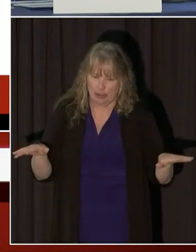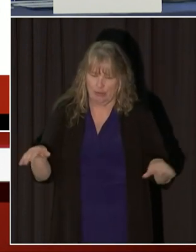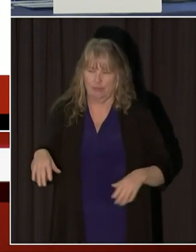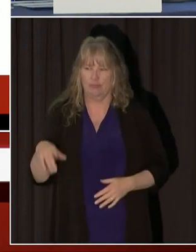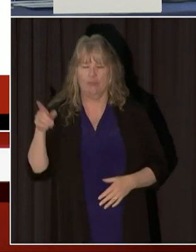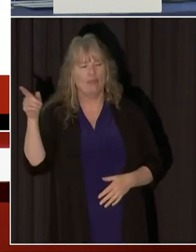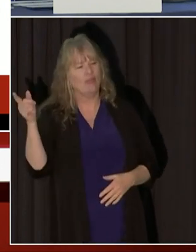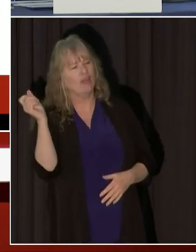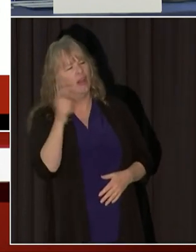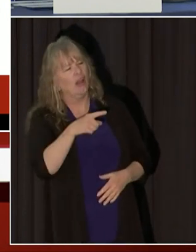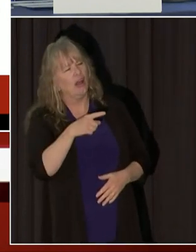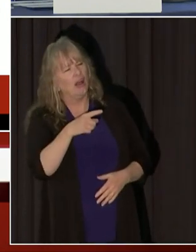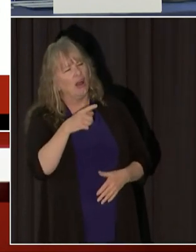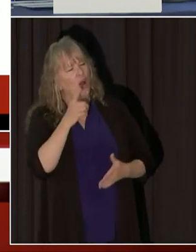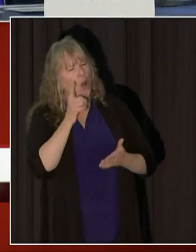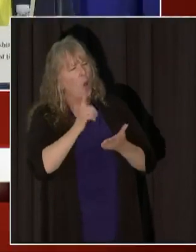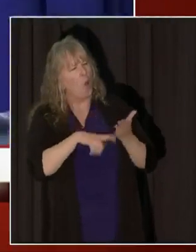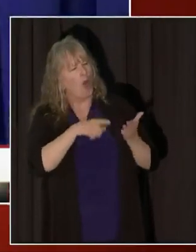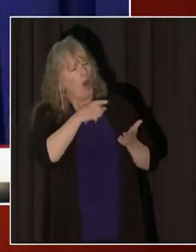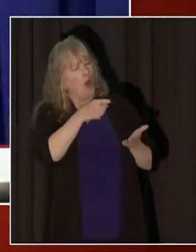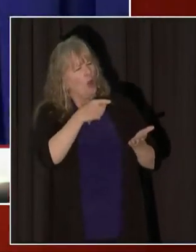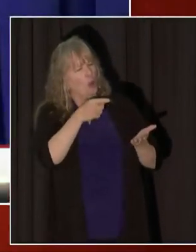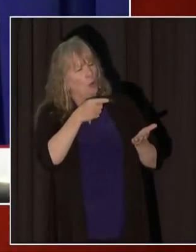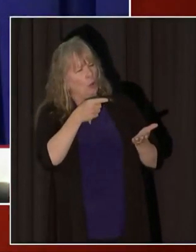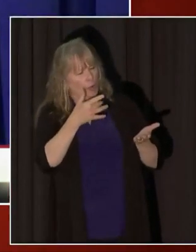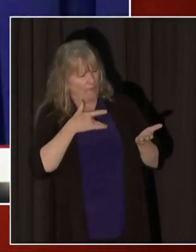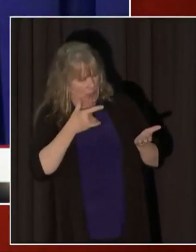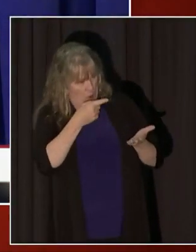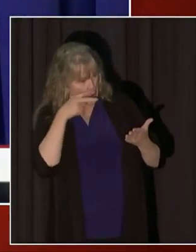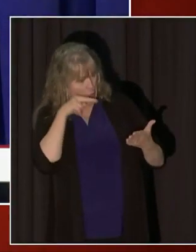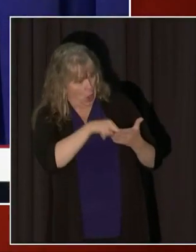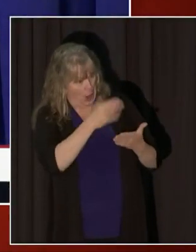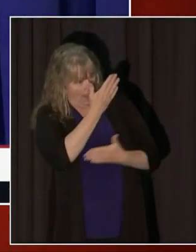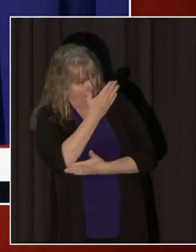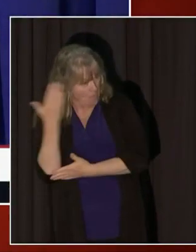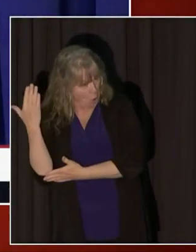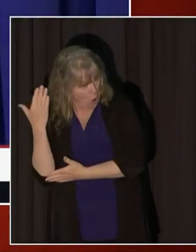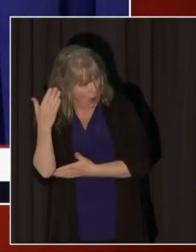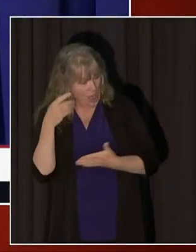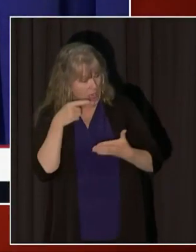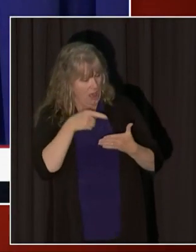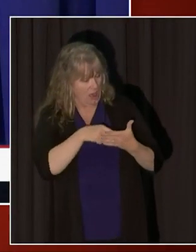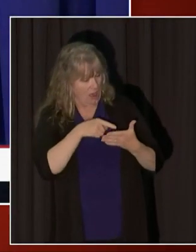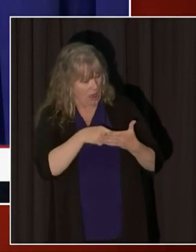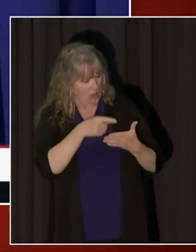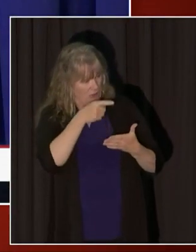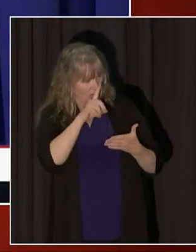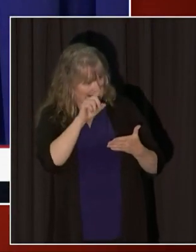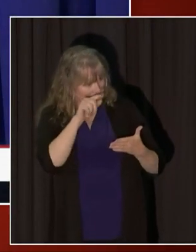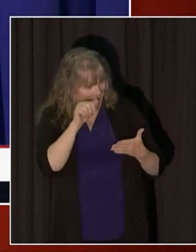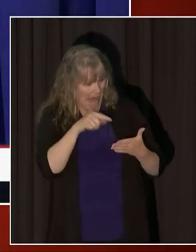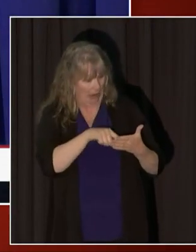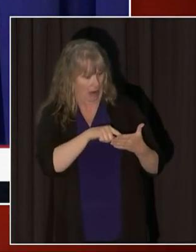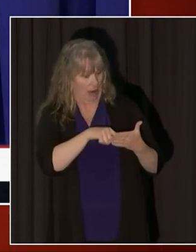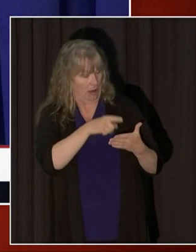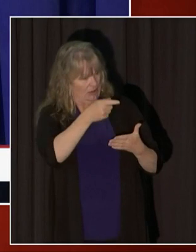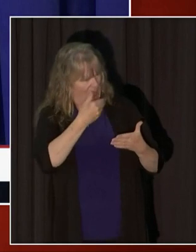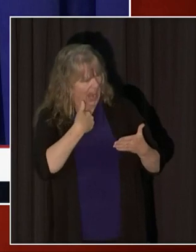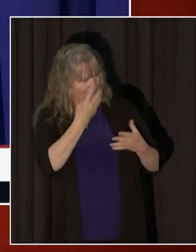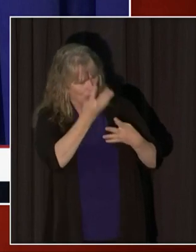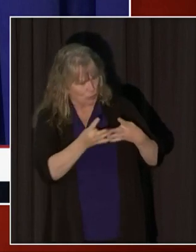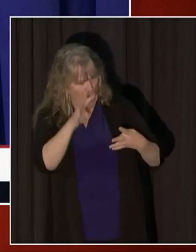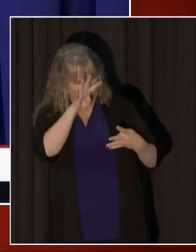when you do your morning data reviews? Like, do you have a spreadsheet that shows the different